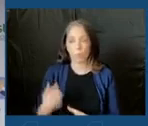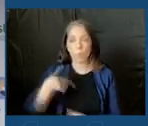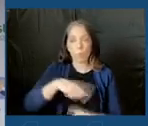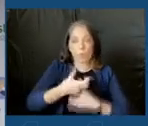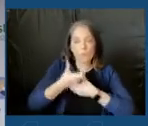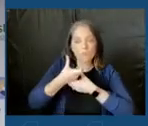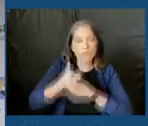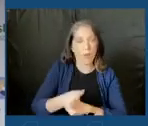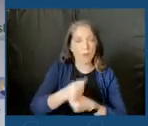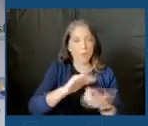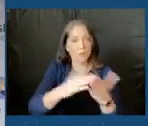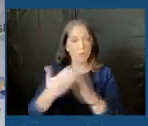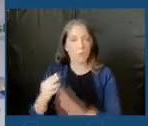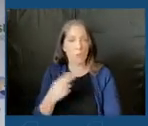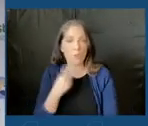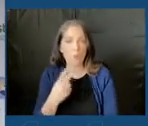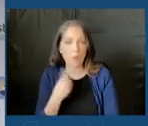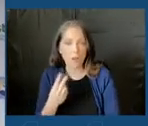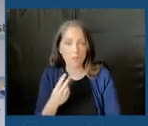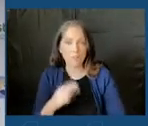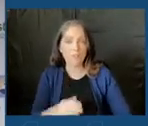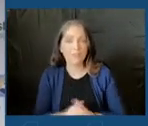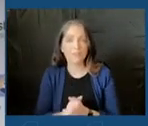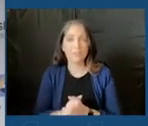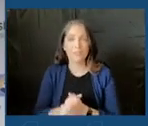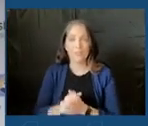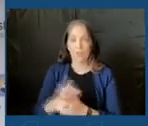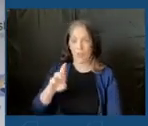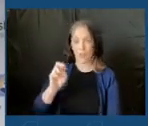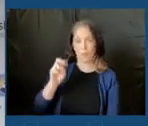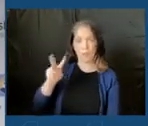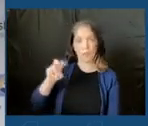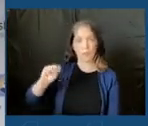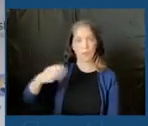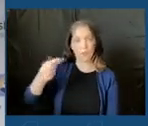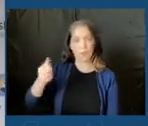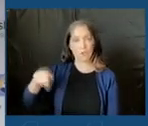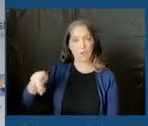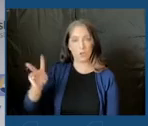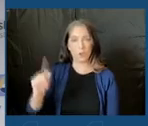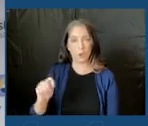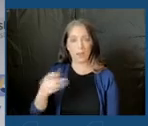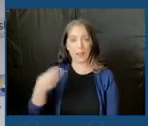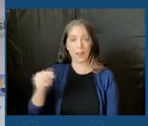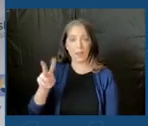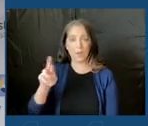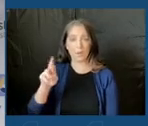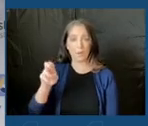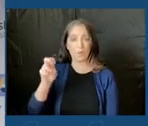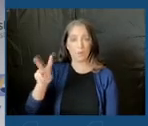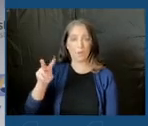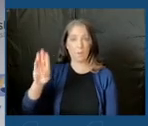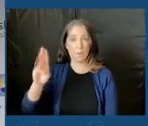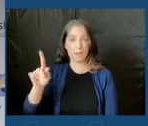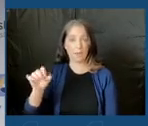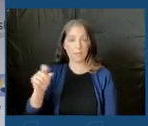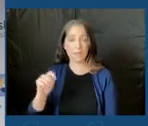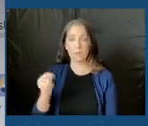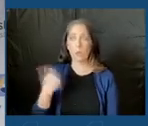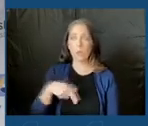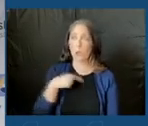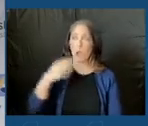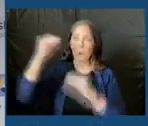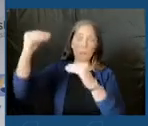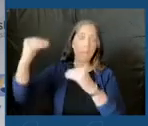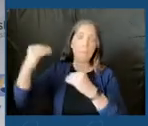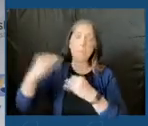community than Reverend Sharpton and Reverend Butts. And we are blessed that they've come together